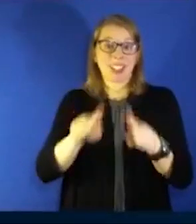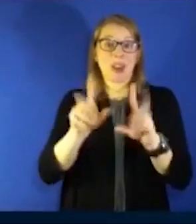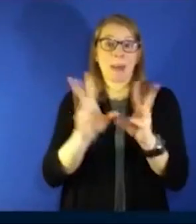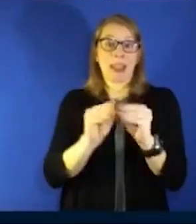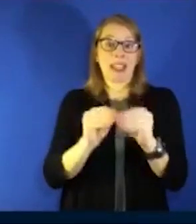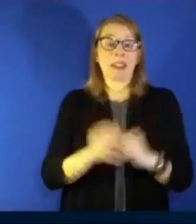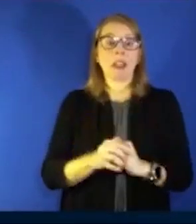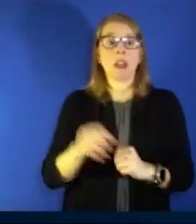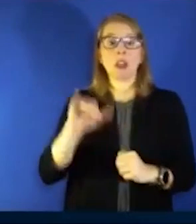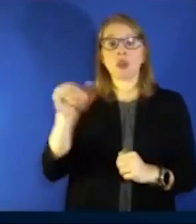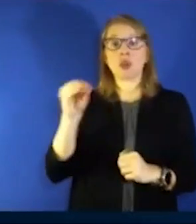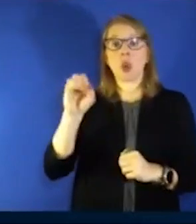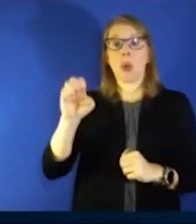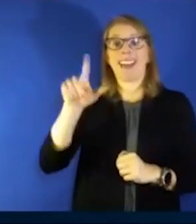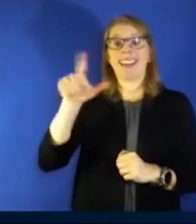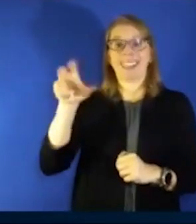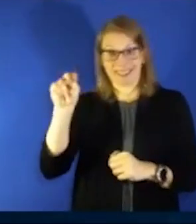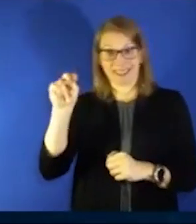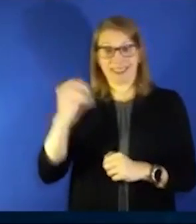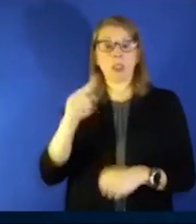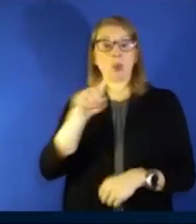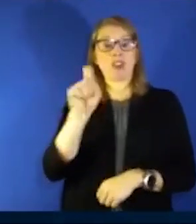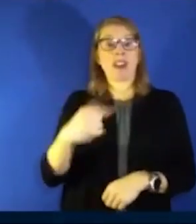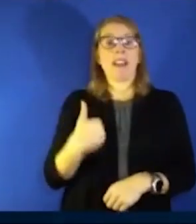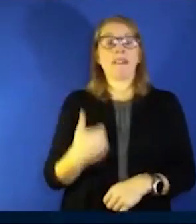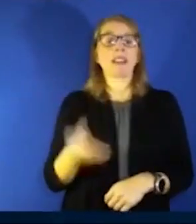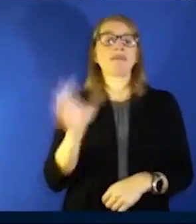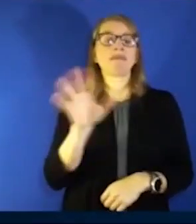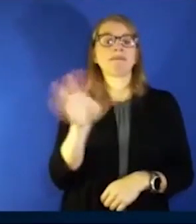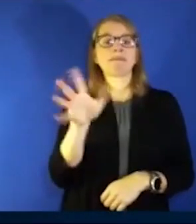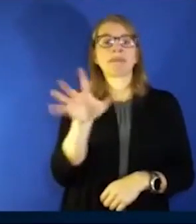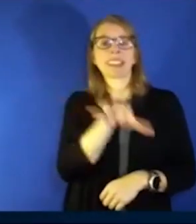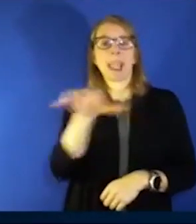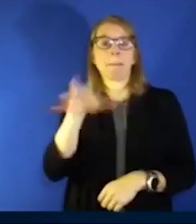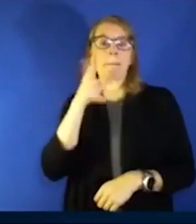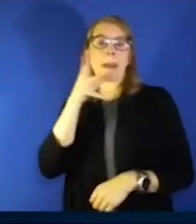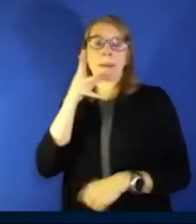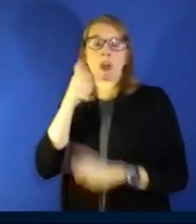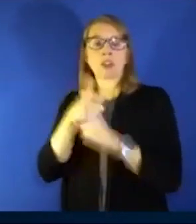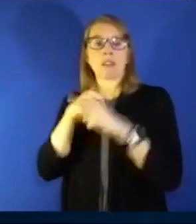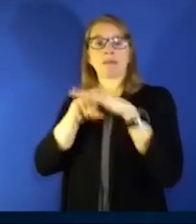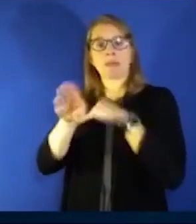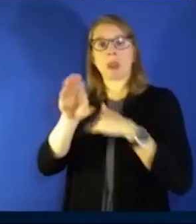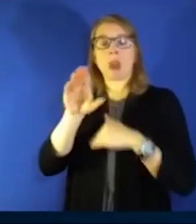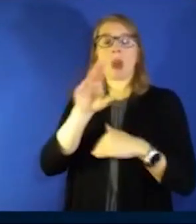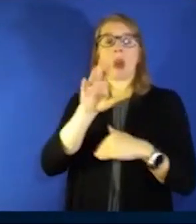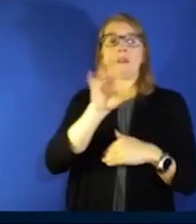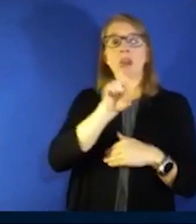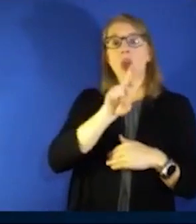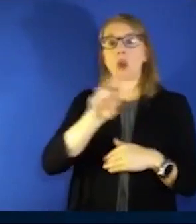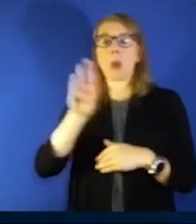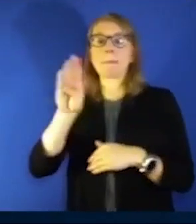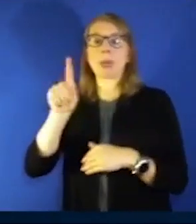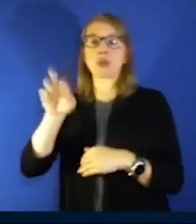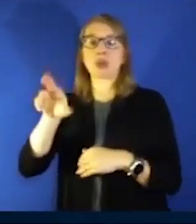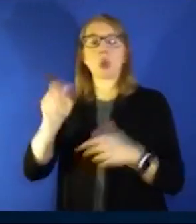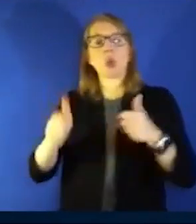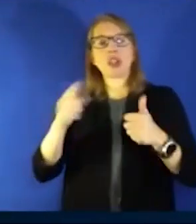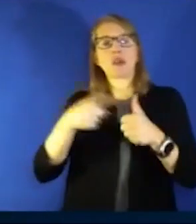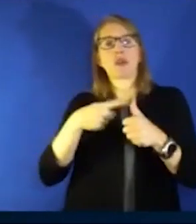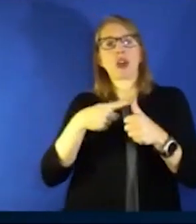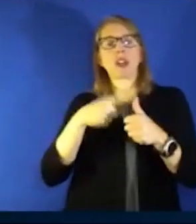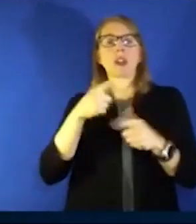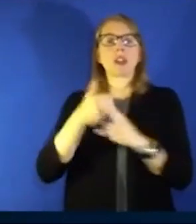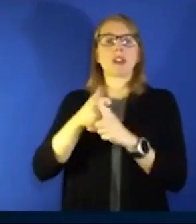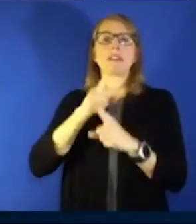Joellen has a question, and it's kind of like what my mom did when she went in to get her booster and her flu shot. She said, what should I get first? She's 73 and just had